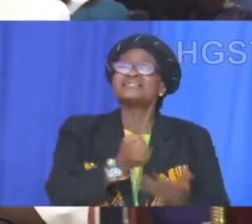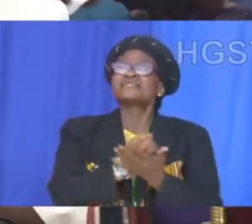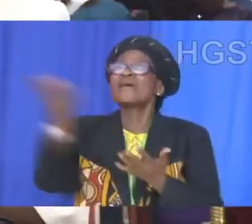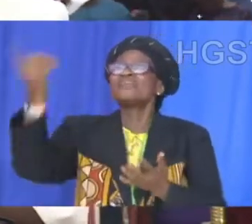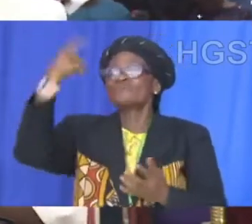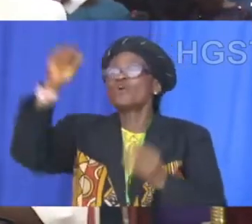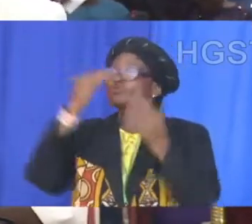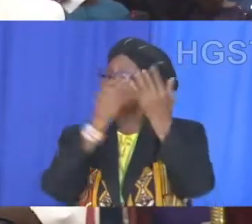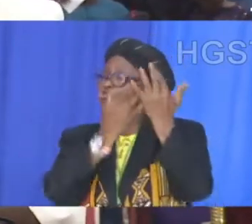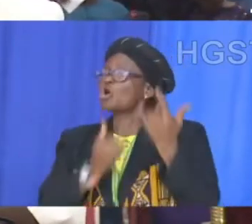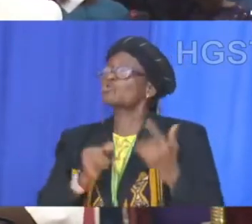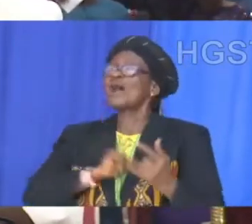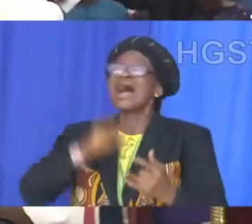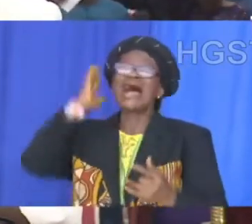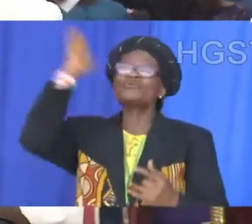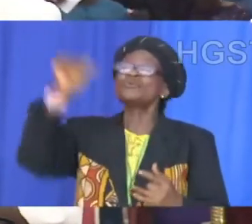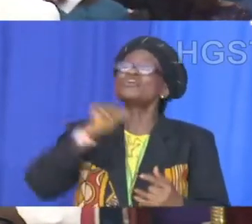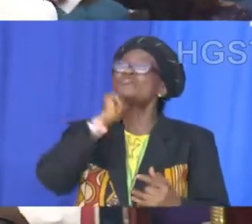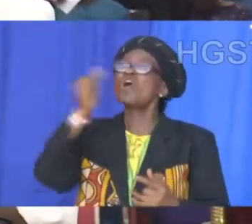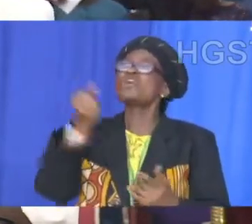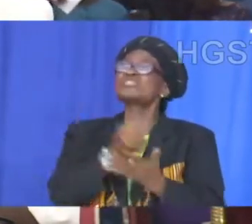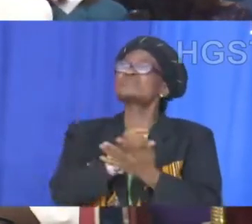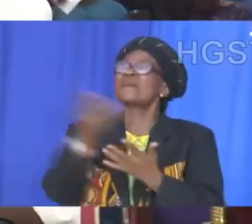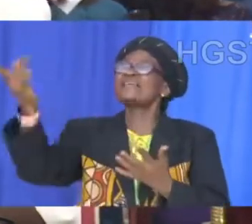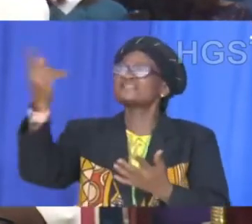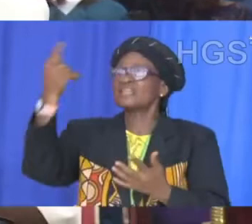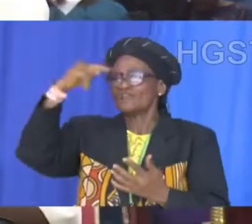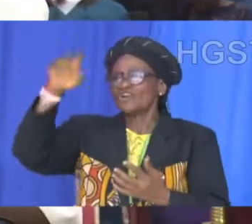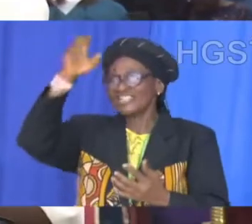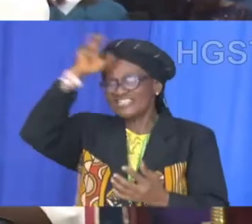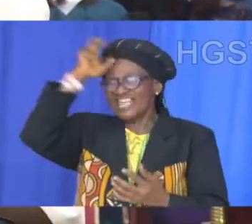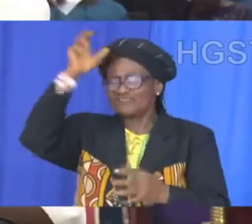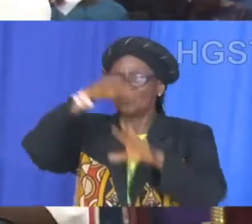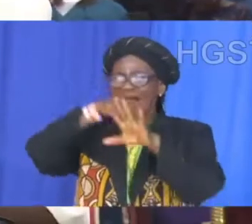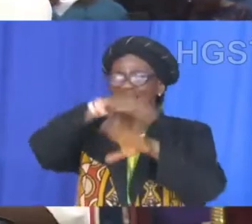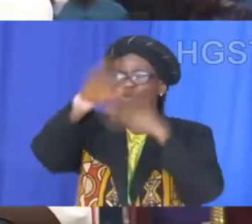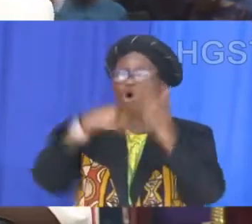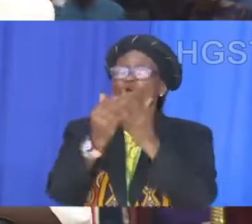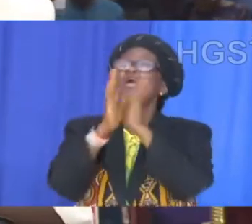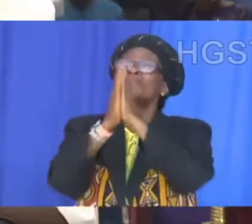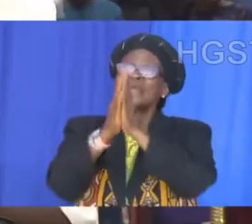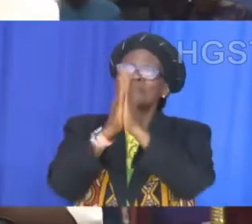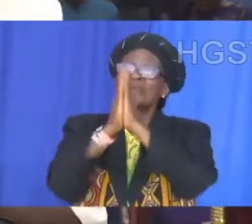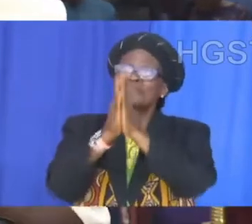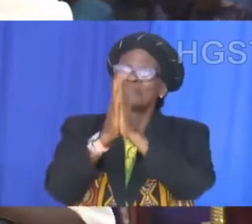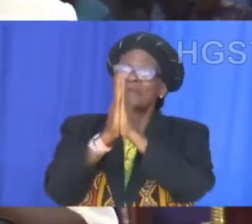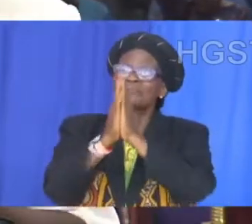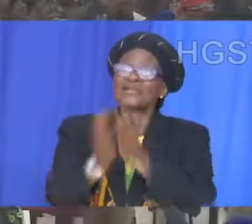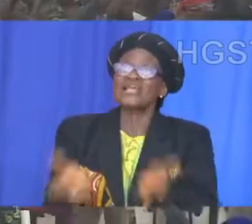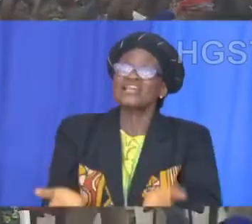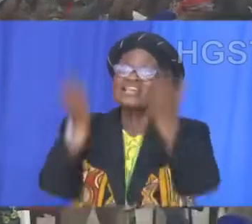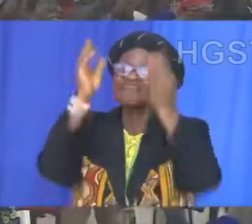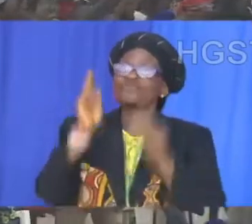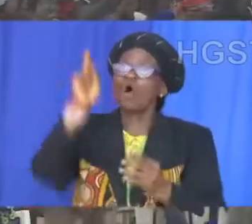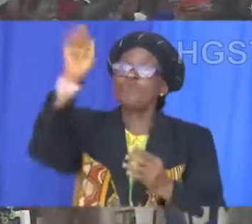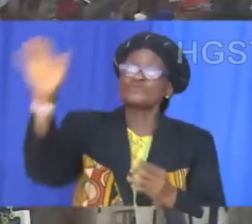I will not spend for the devil at all. Go ahead, talk to the Almighty God about it.